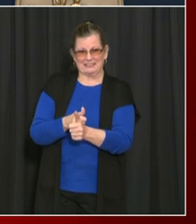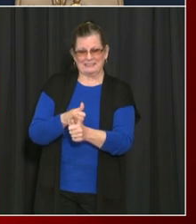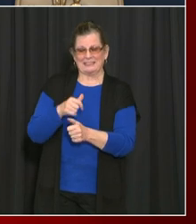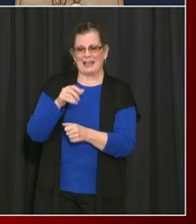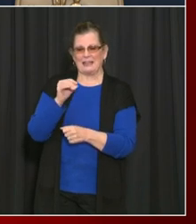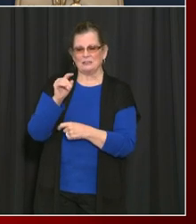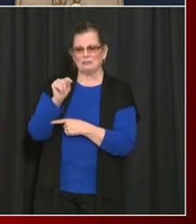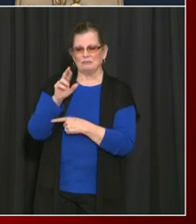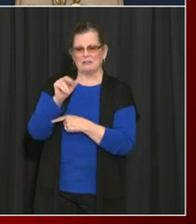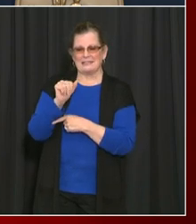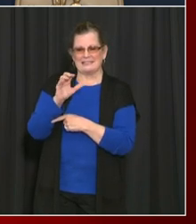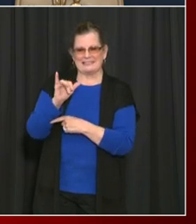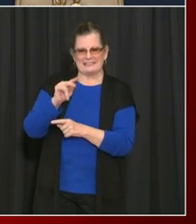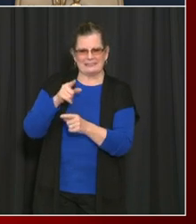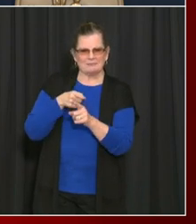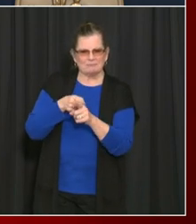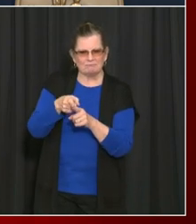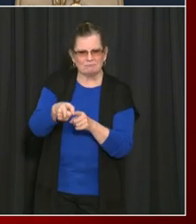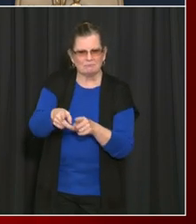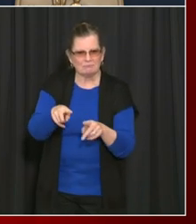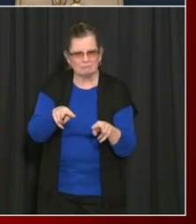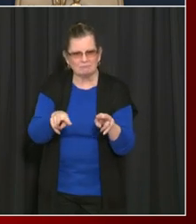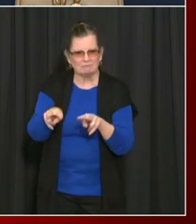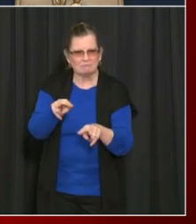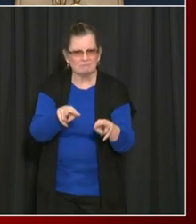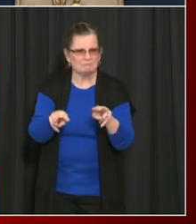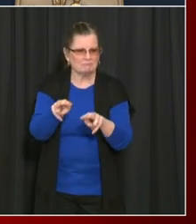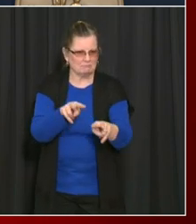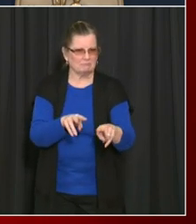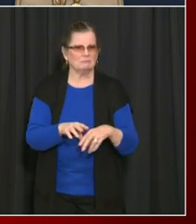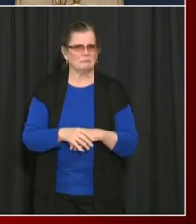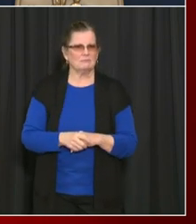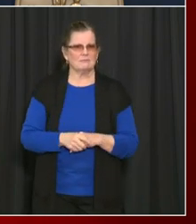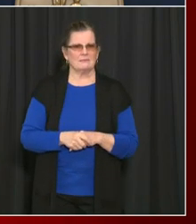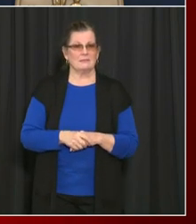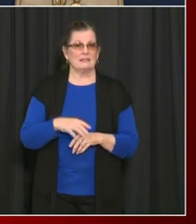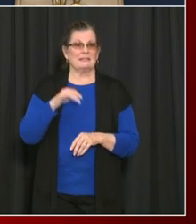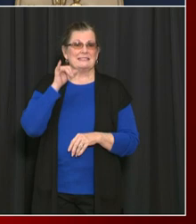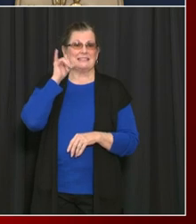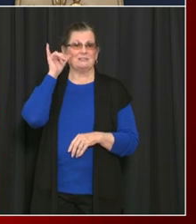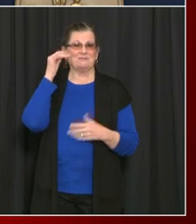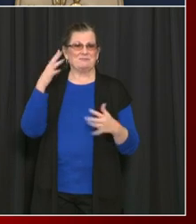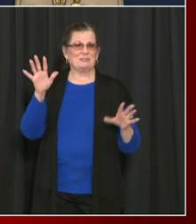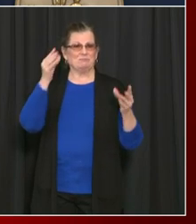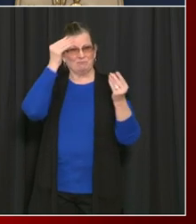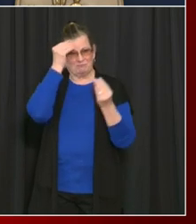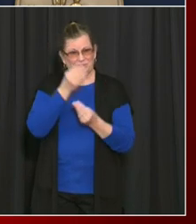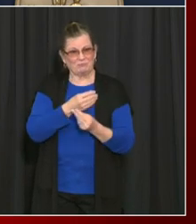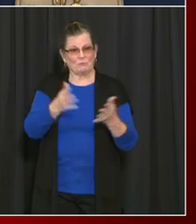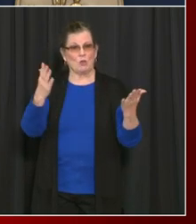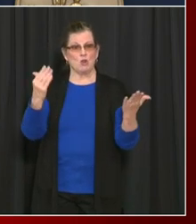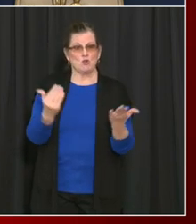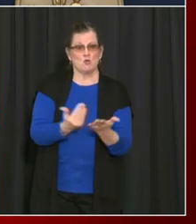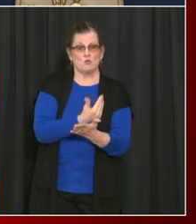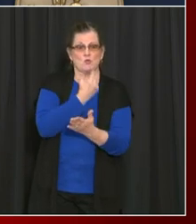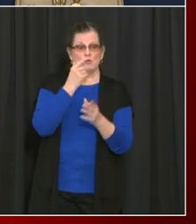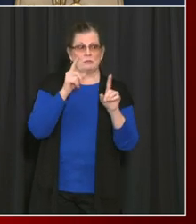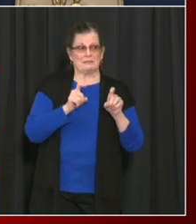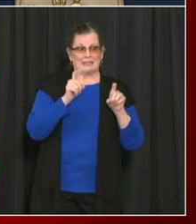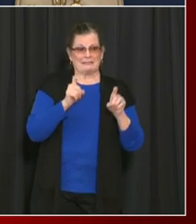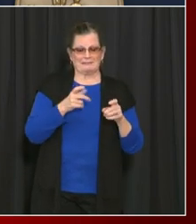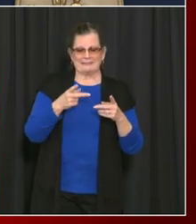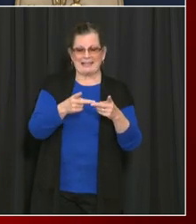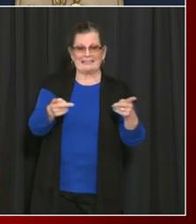Yesterday, we also announced that we are opening 2 new testing sites. And as